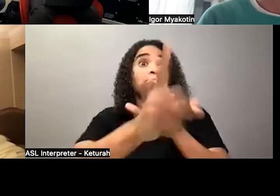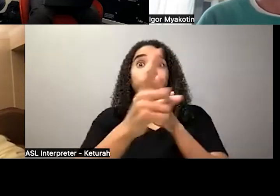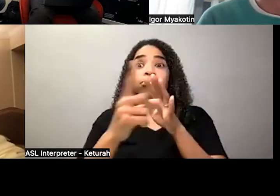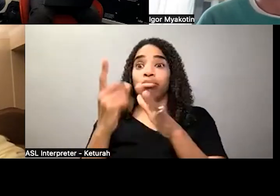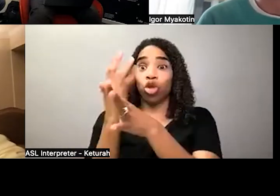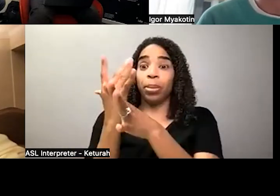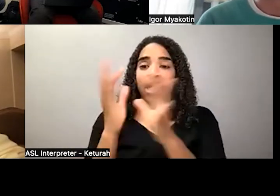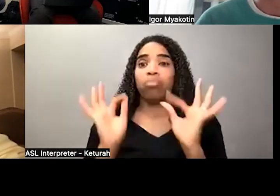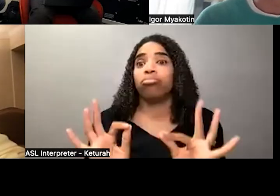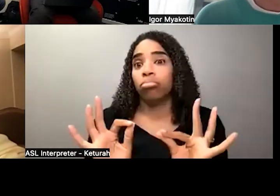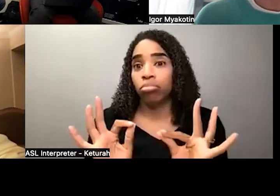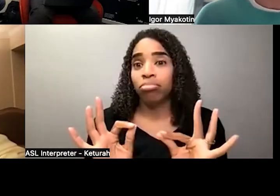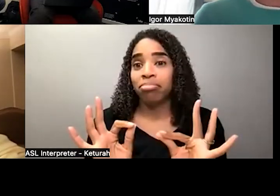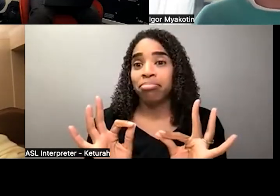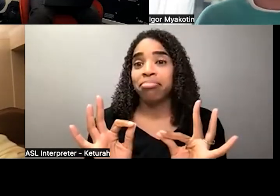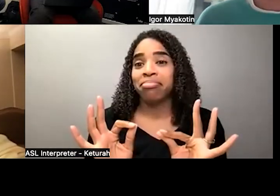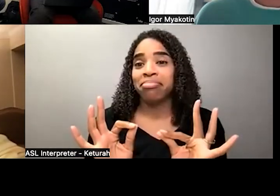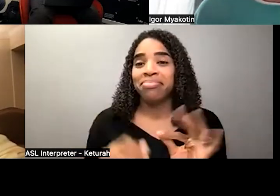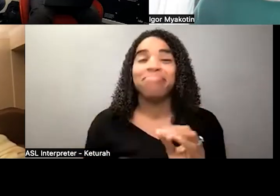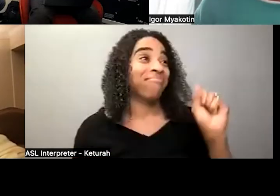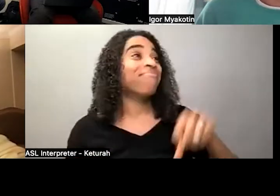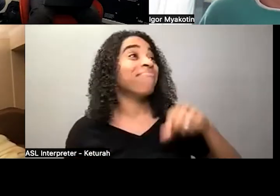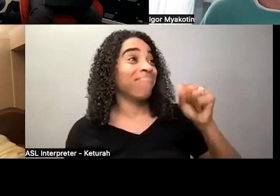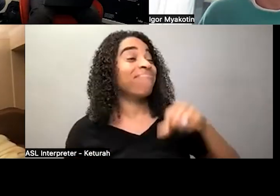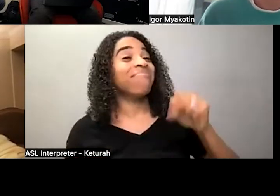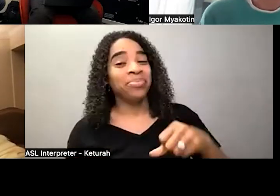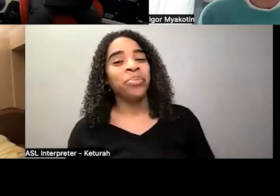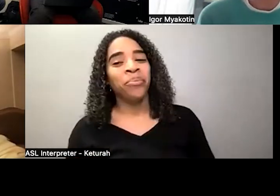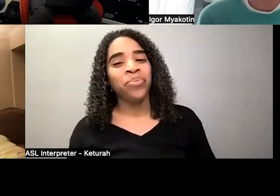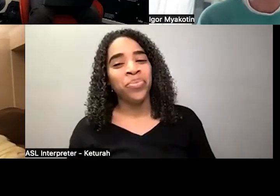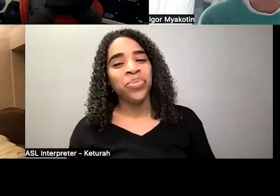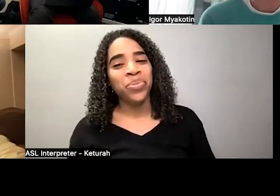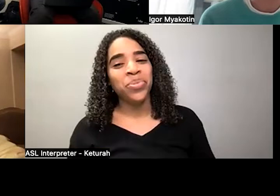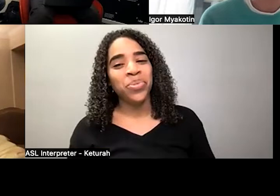was I wasn't able to safeguard my